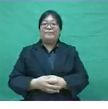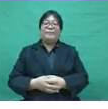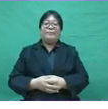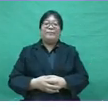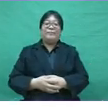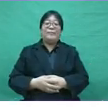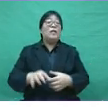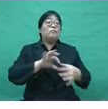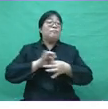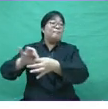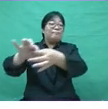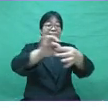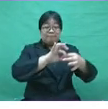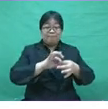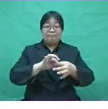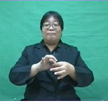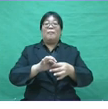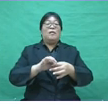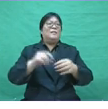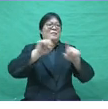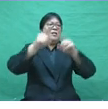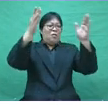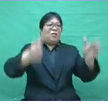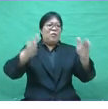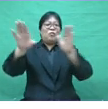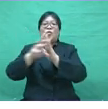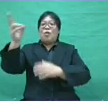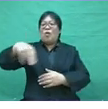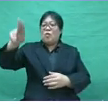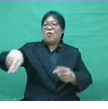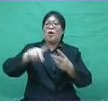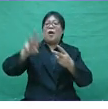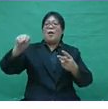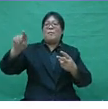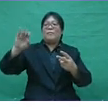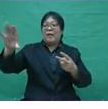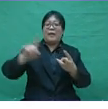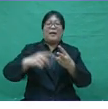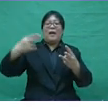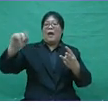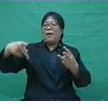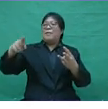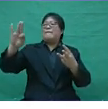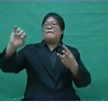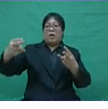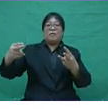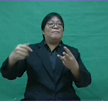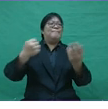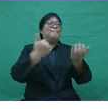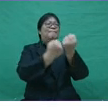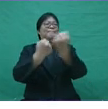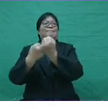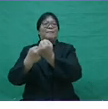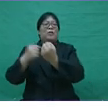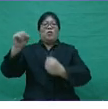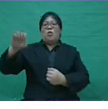The collaboration with key players such as Grab, MDEC and Happy Fresh is to make social contribution as part